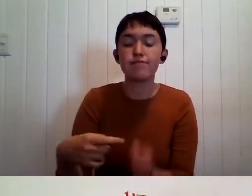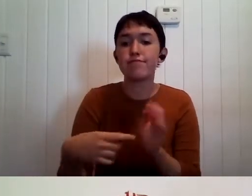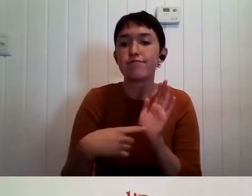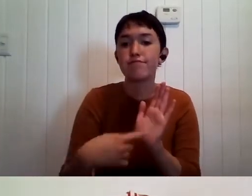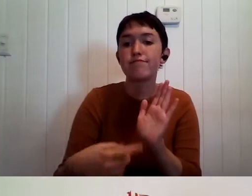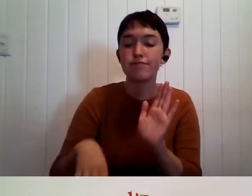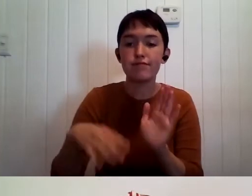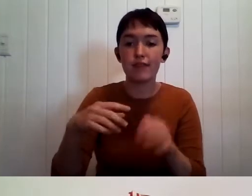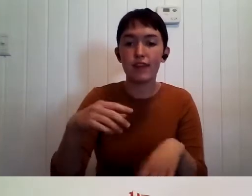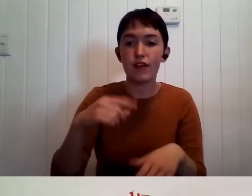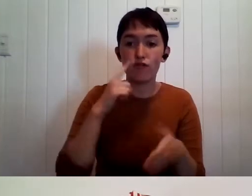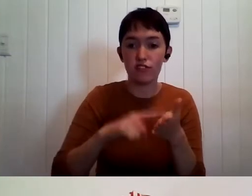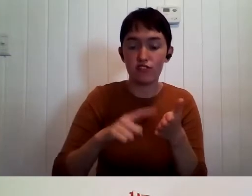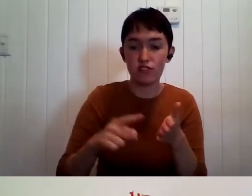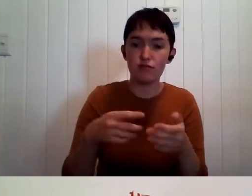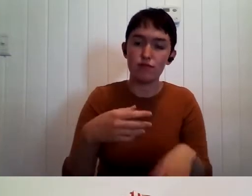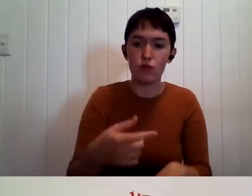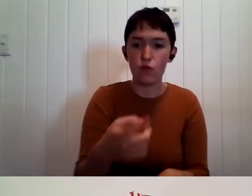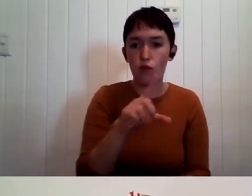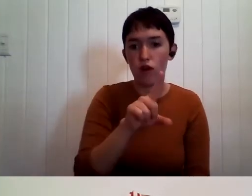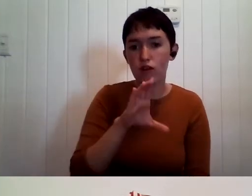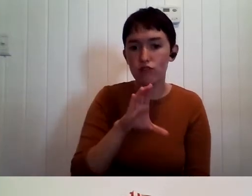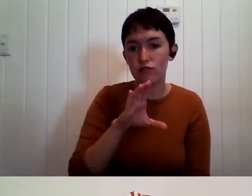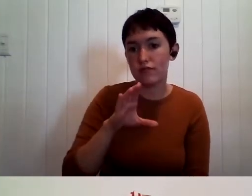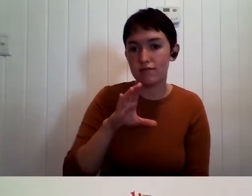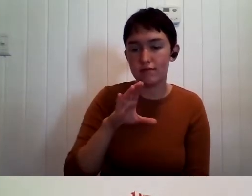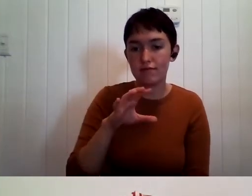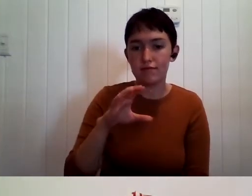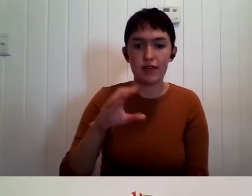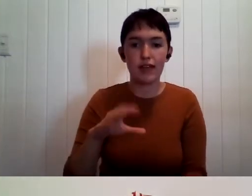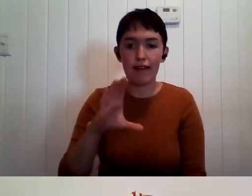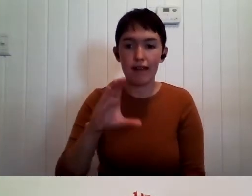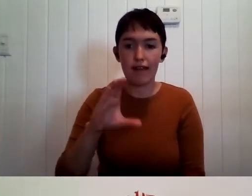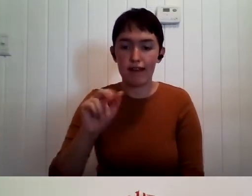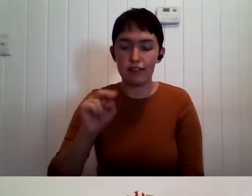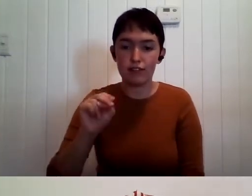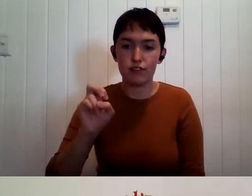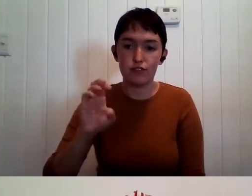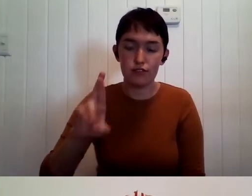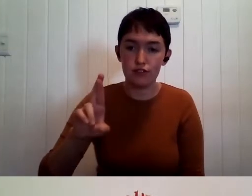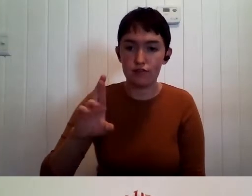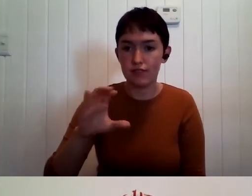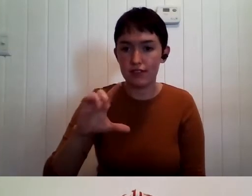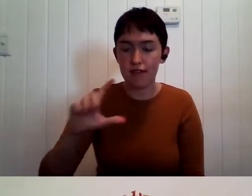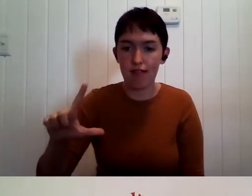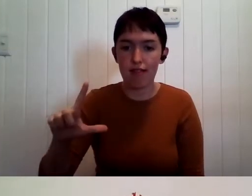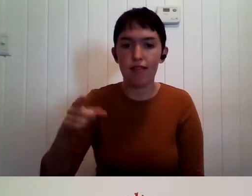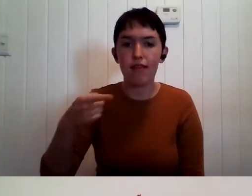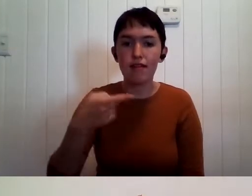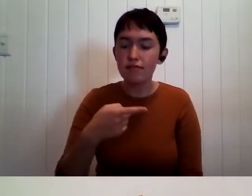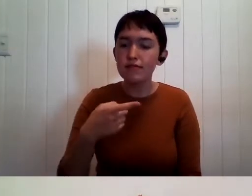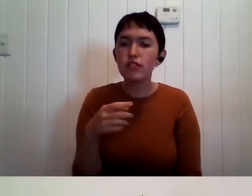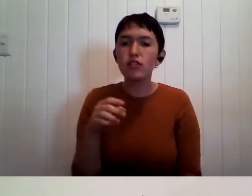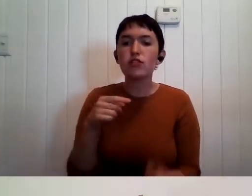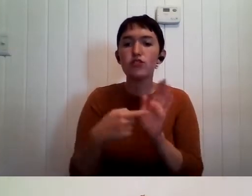for, and 20 of those all have worked really, really well with one drug. Like, one drug totally knocked out